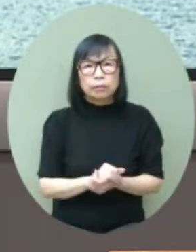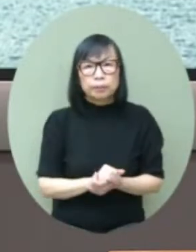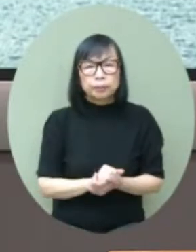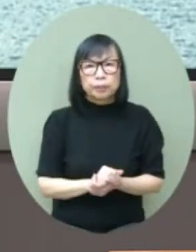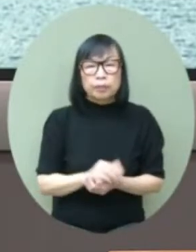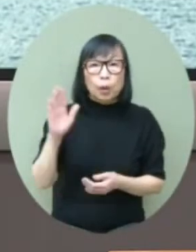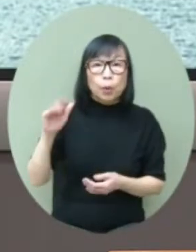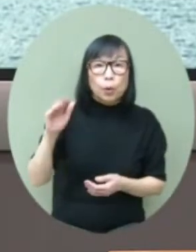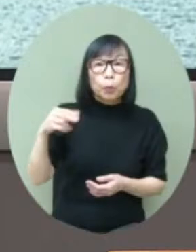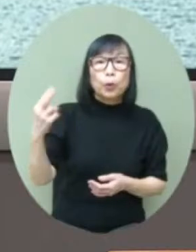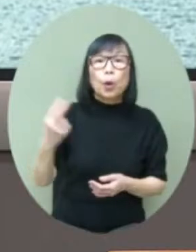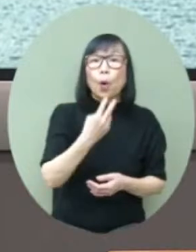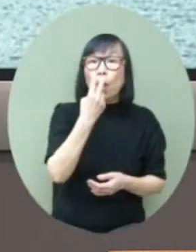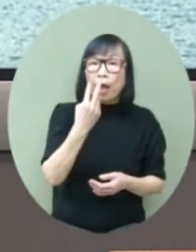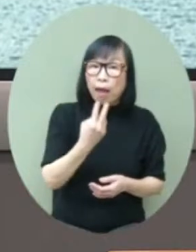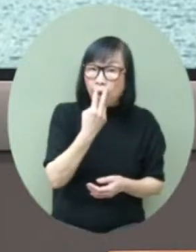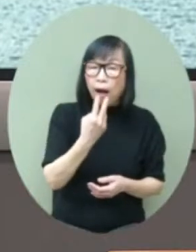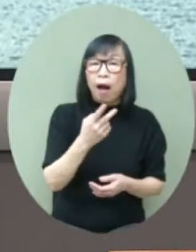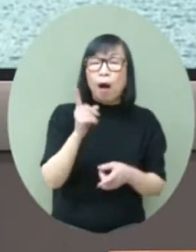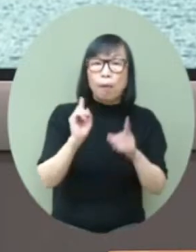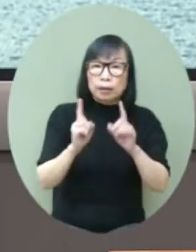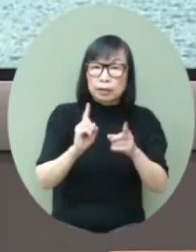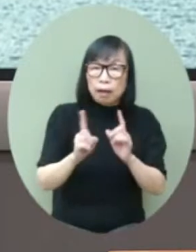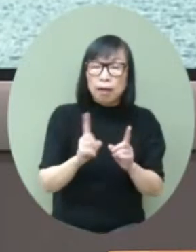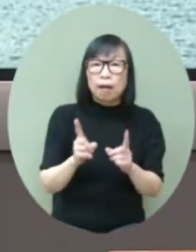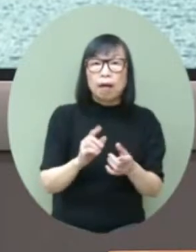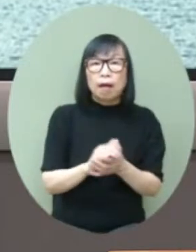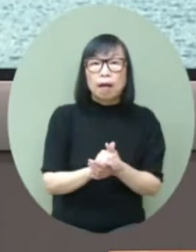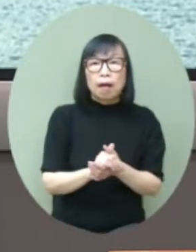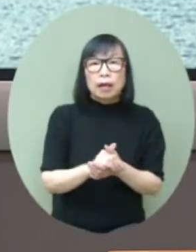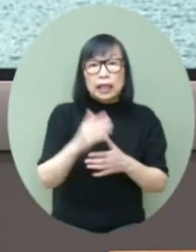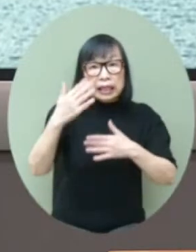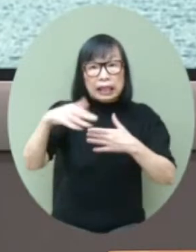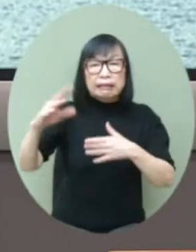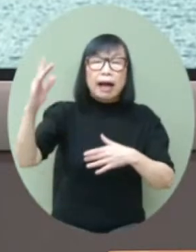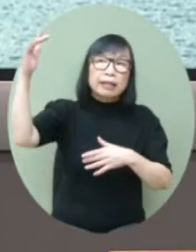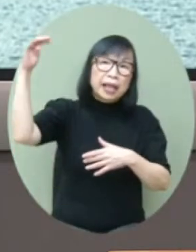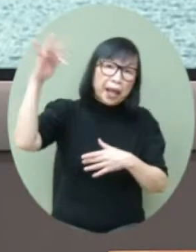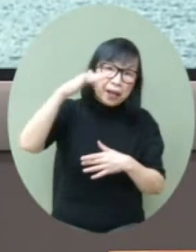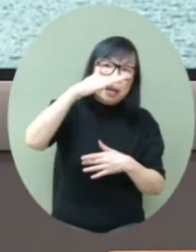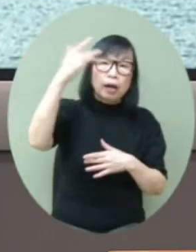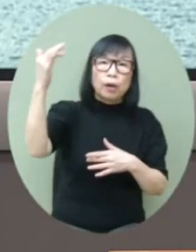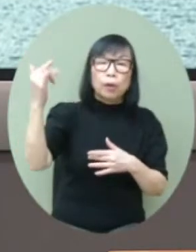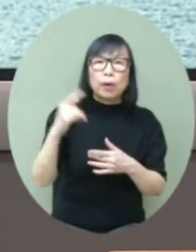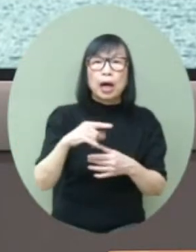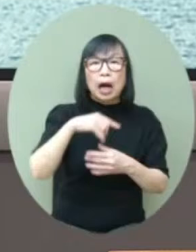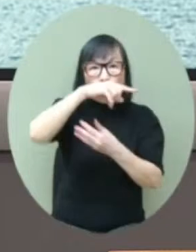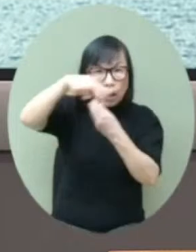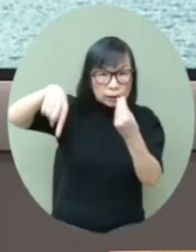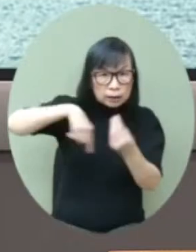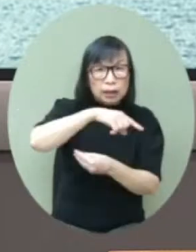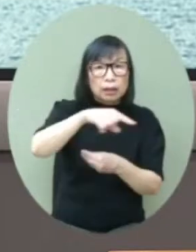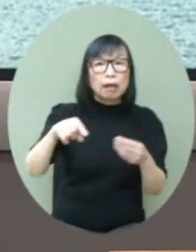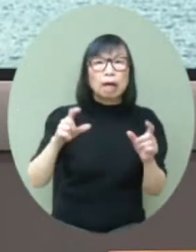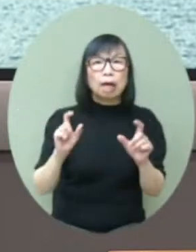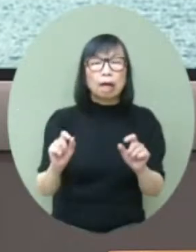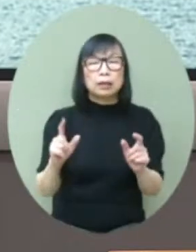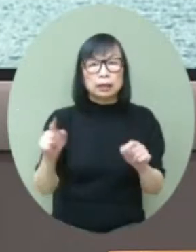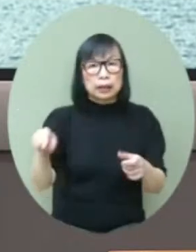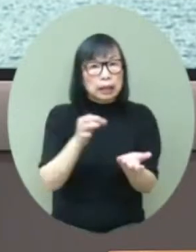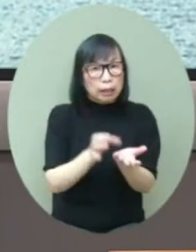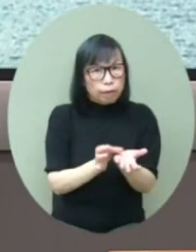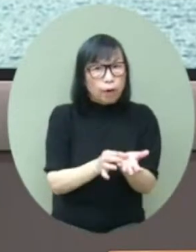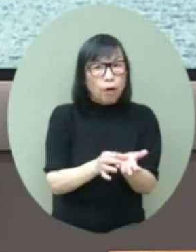some environmental sample to ascertain the route of transmission, whether there is an airflow implication or